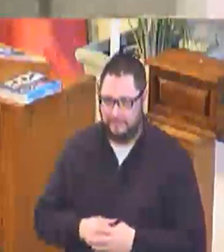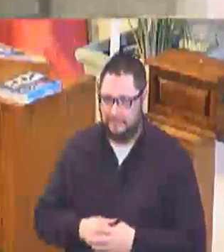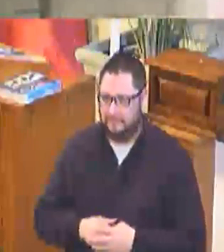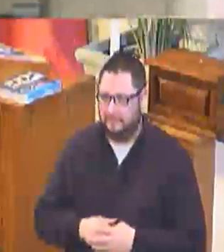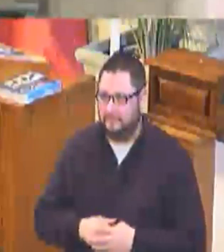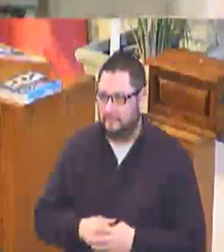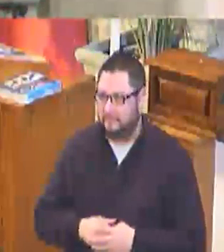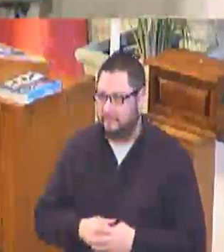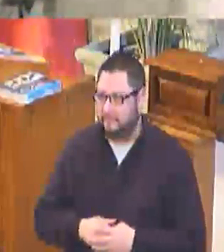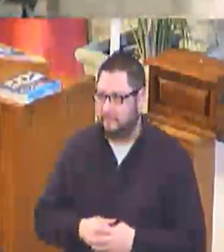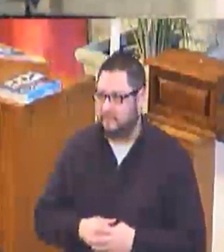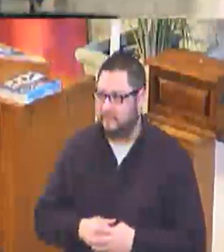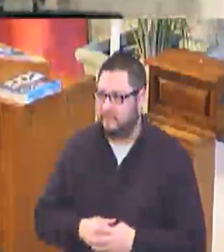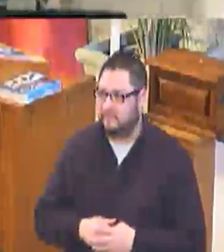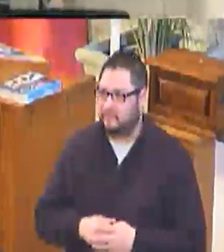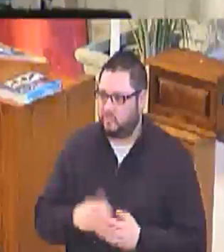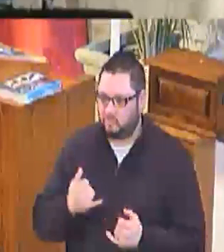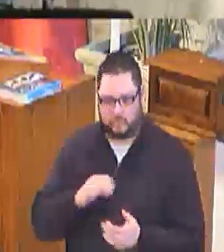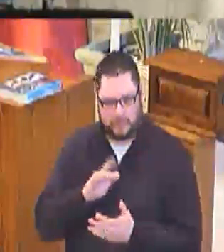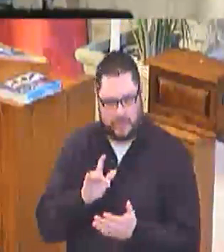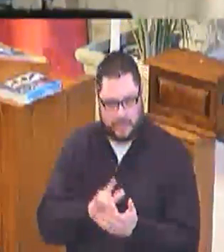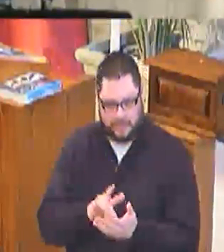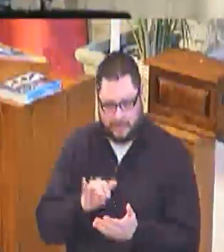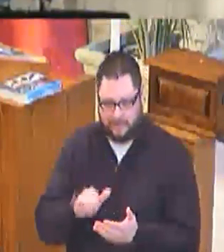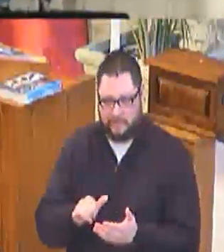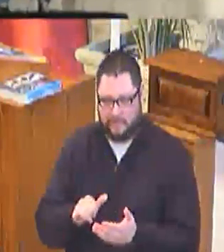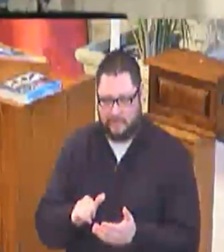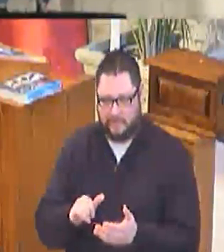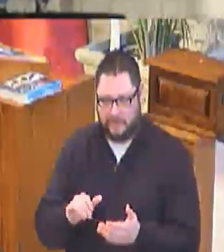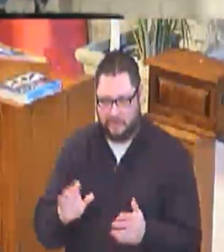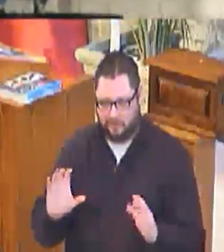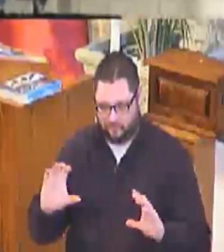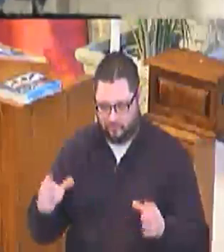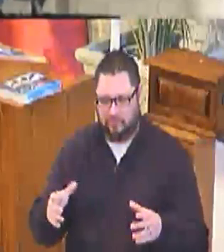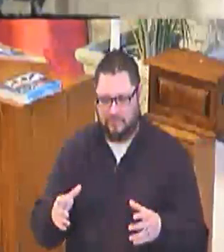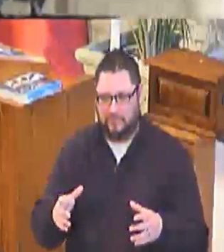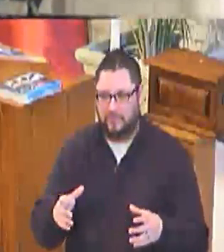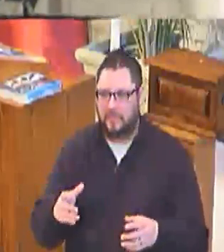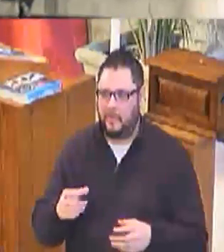So as you know, that we're right in the midst of this series that we called, you know,